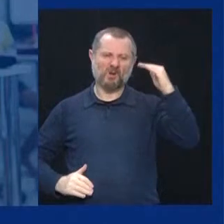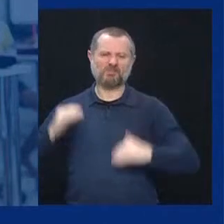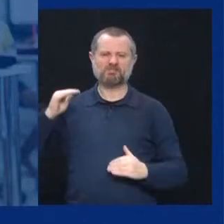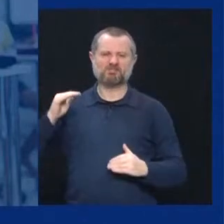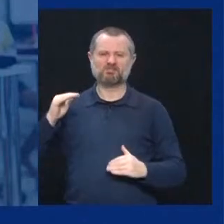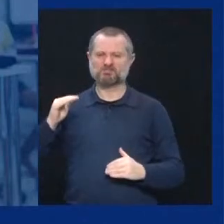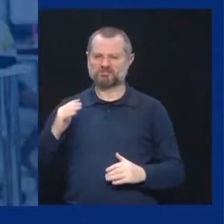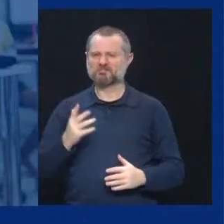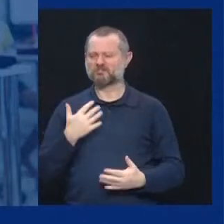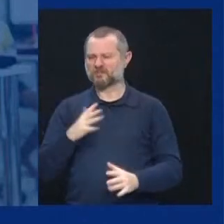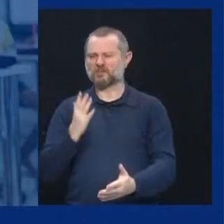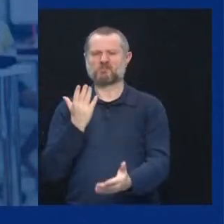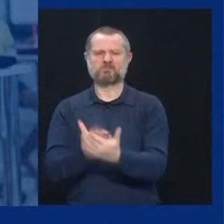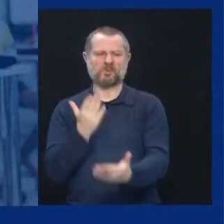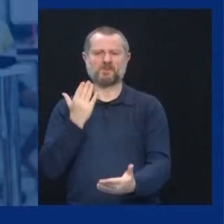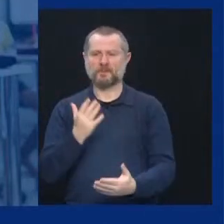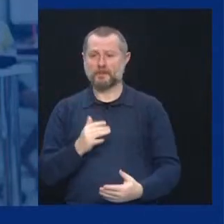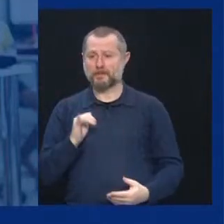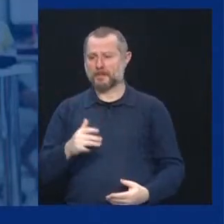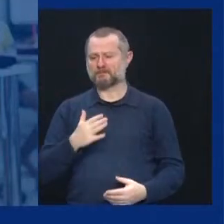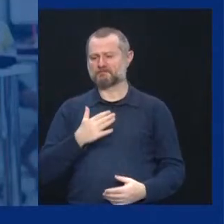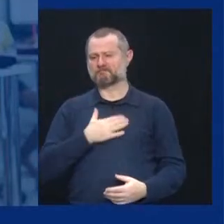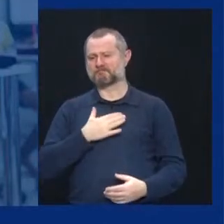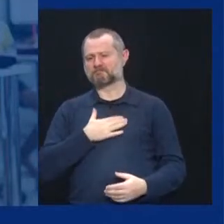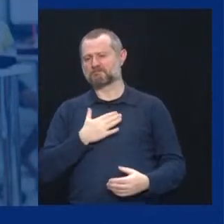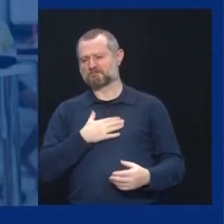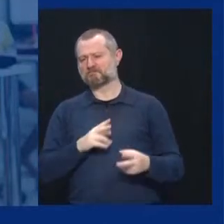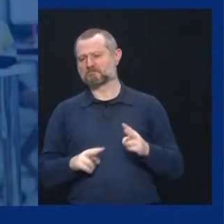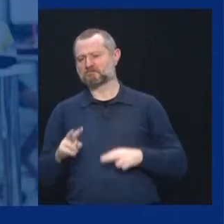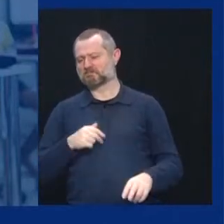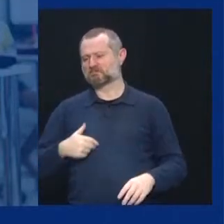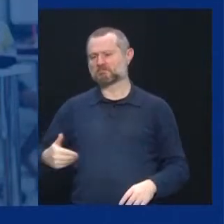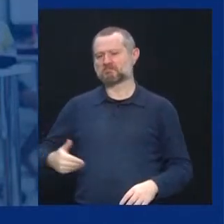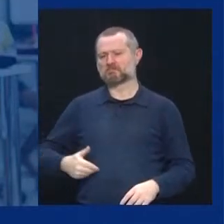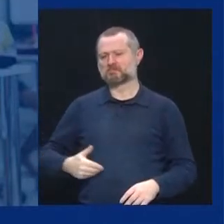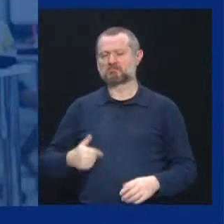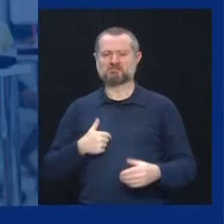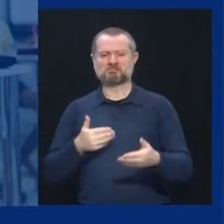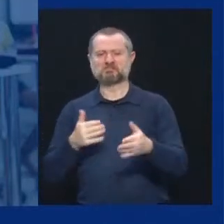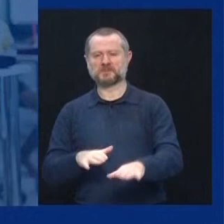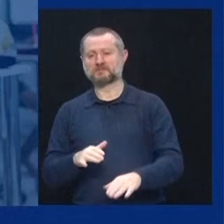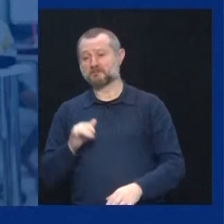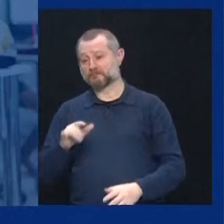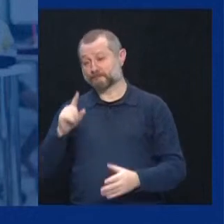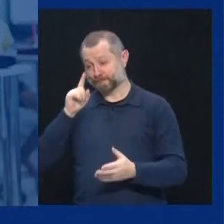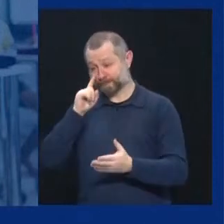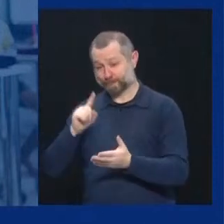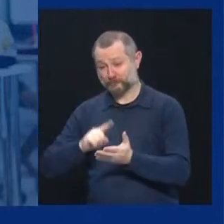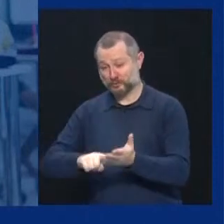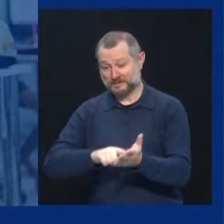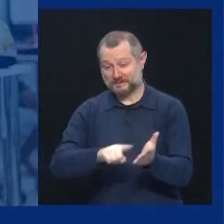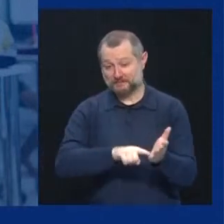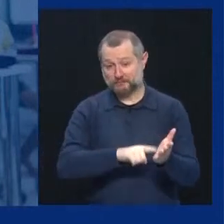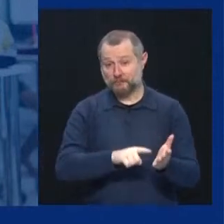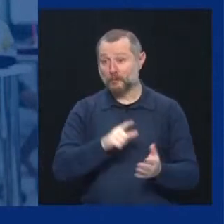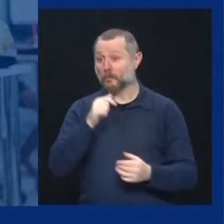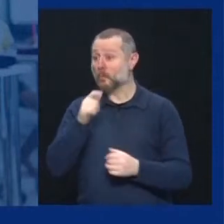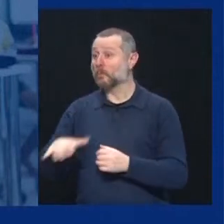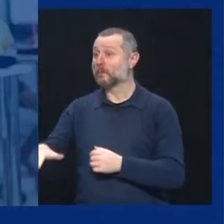show, this is my bet, it will show poorer